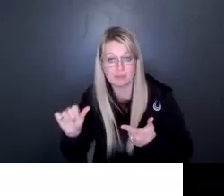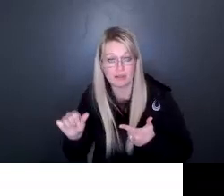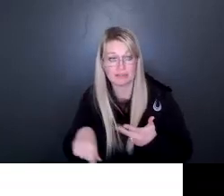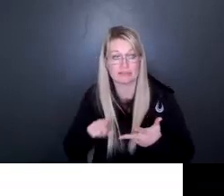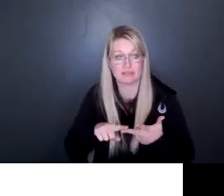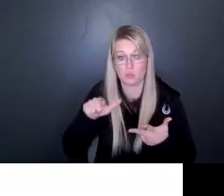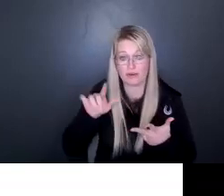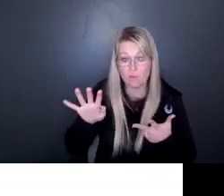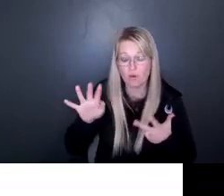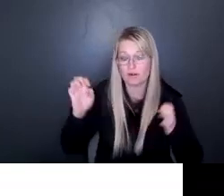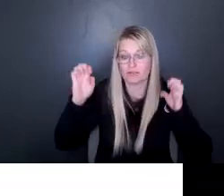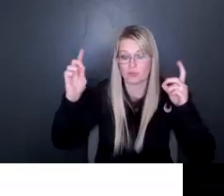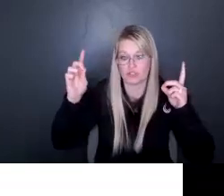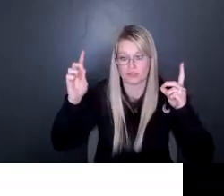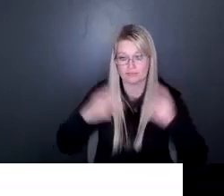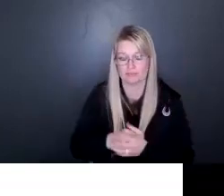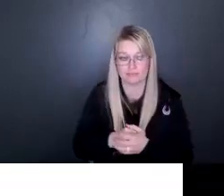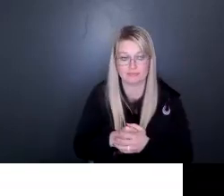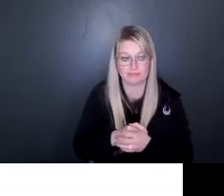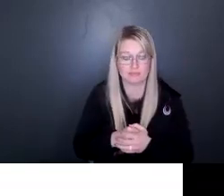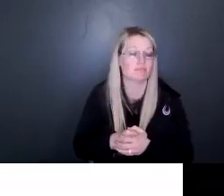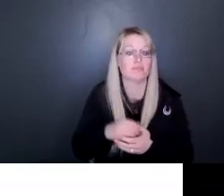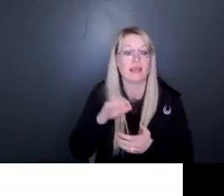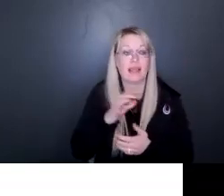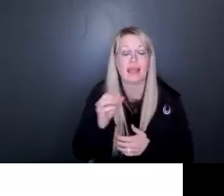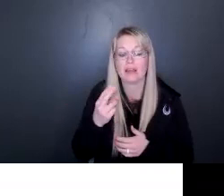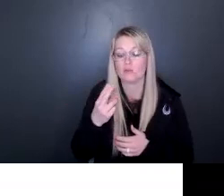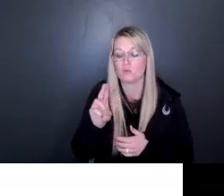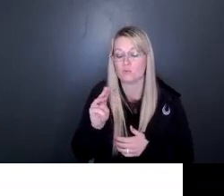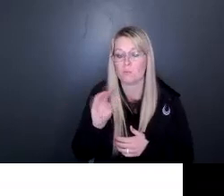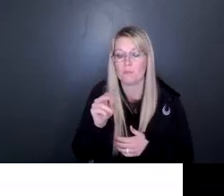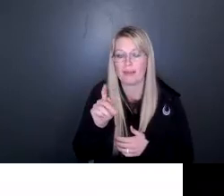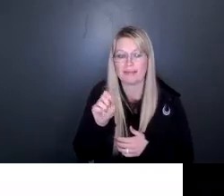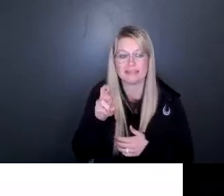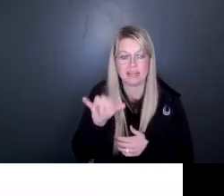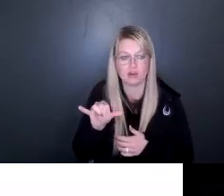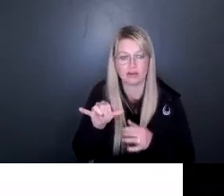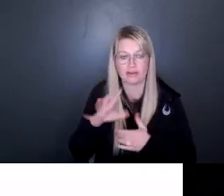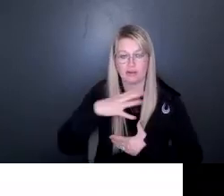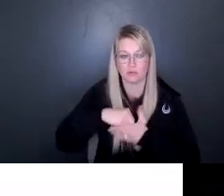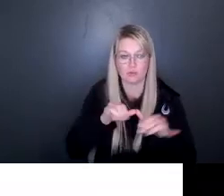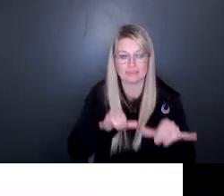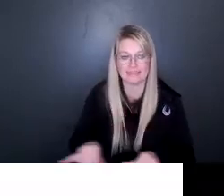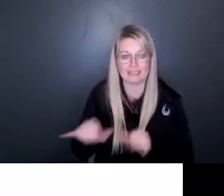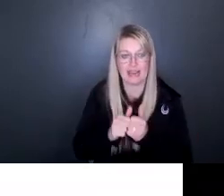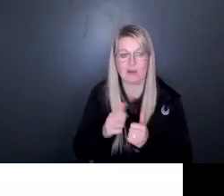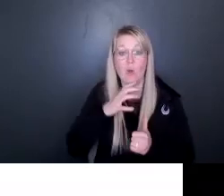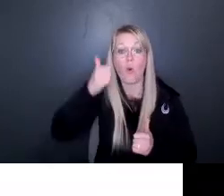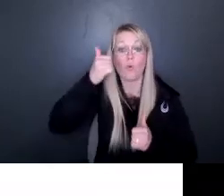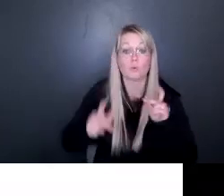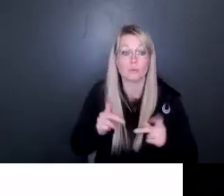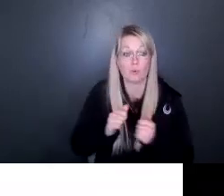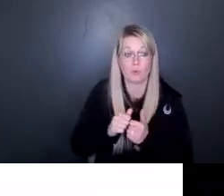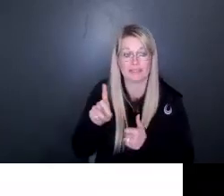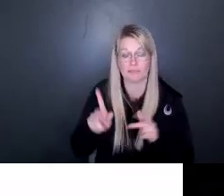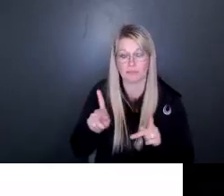Article 24, education. And the humanitarian inclusion standards for older people and people with disabilities.